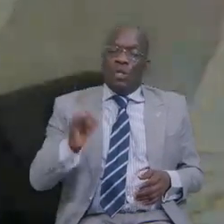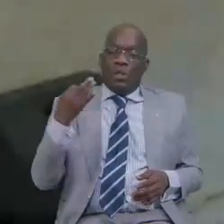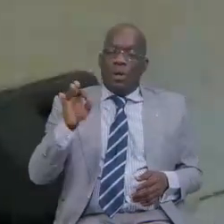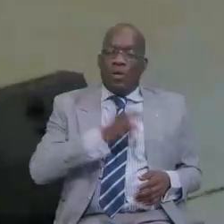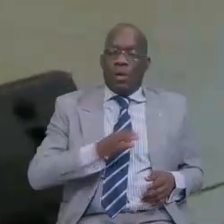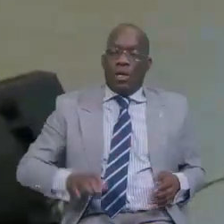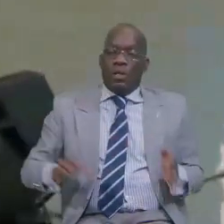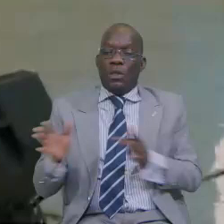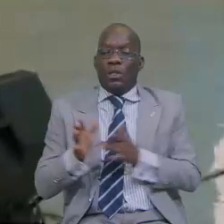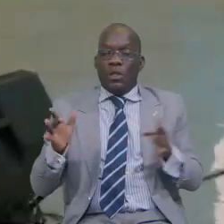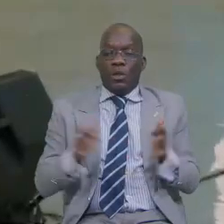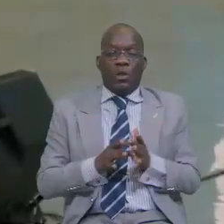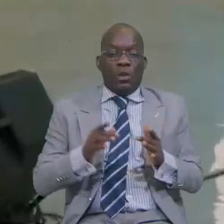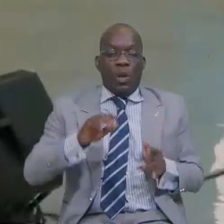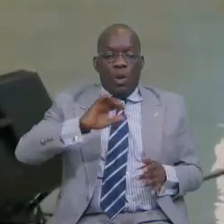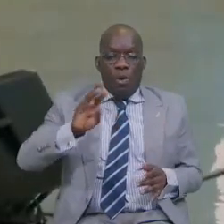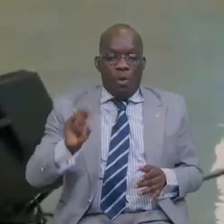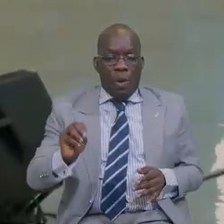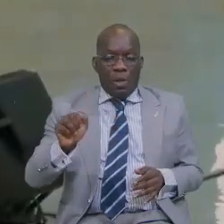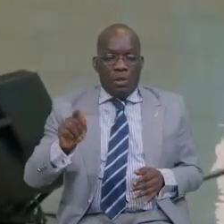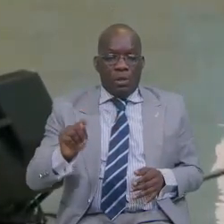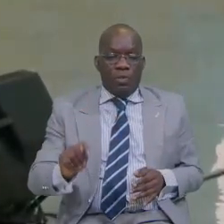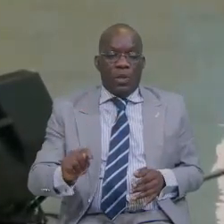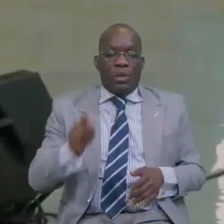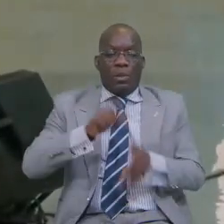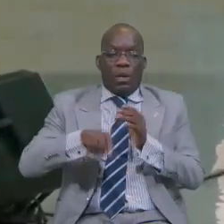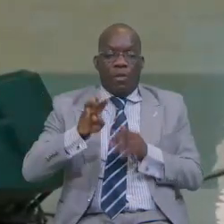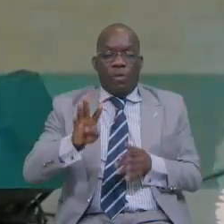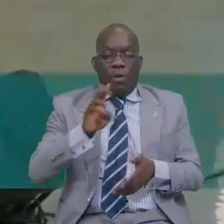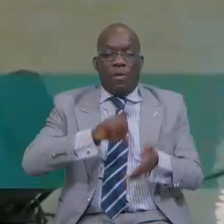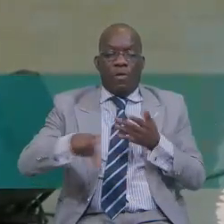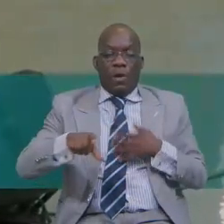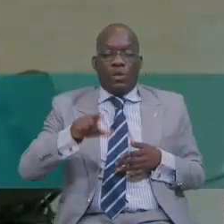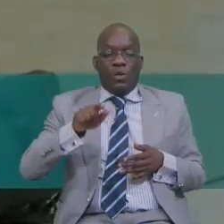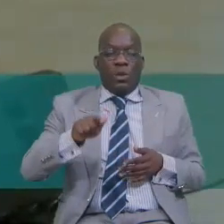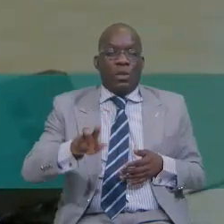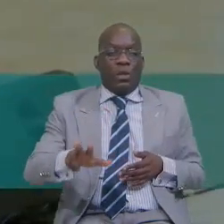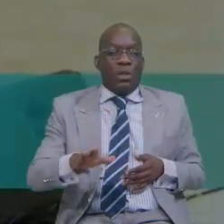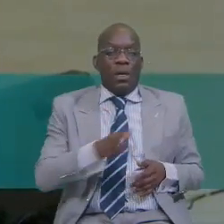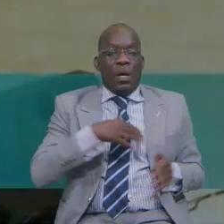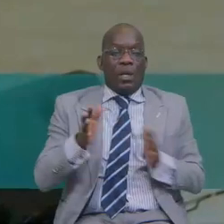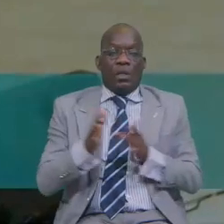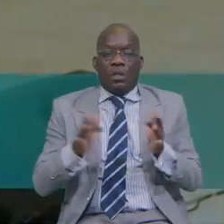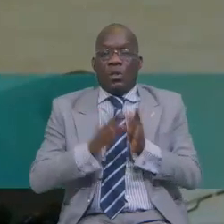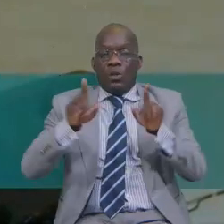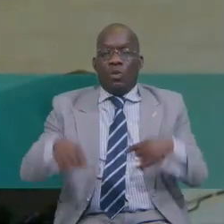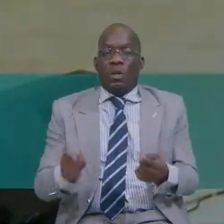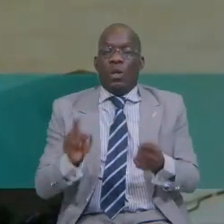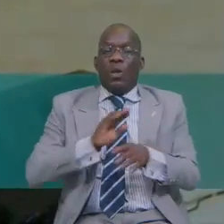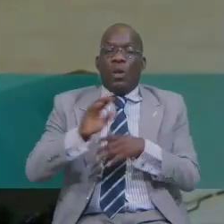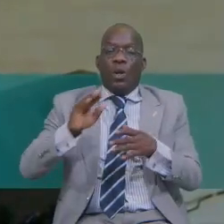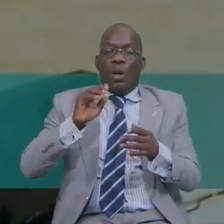about all Galilee, teaching in their synagogues, teaching and preaching the gospel of the